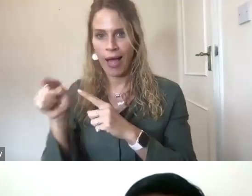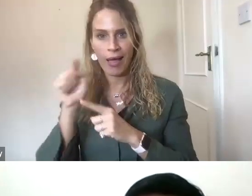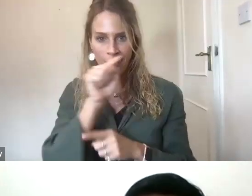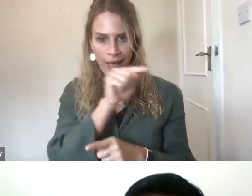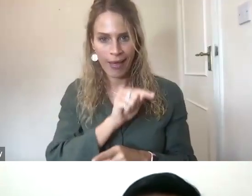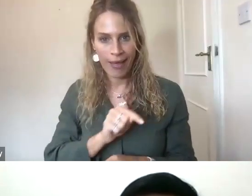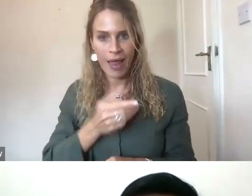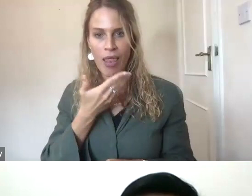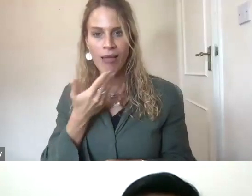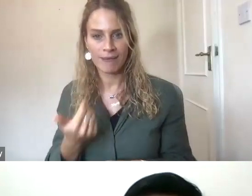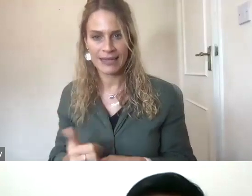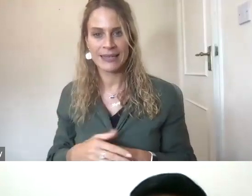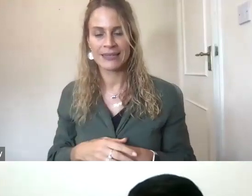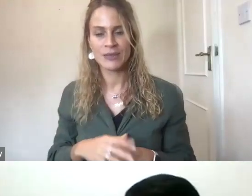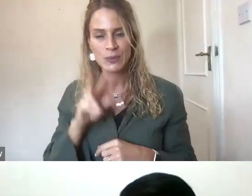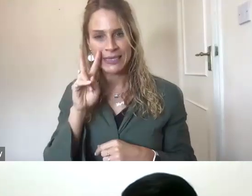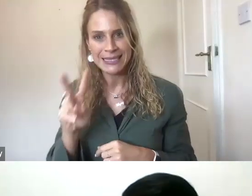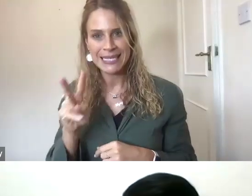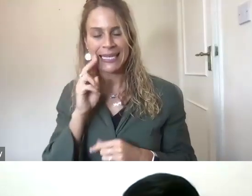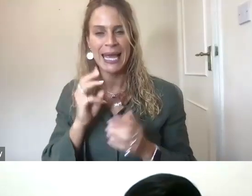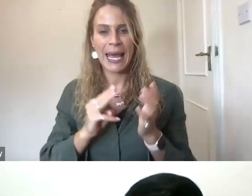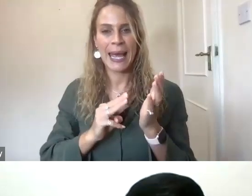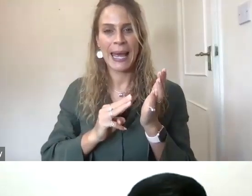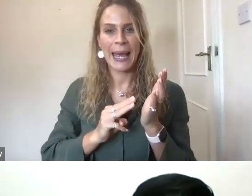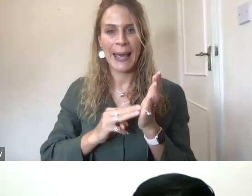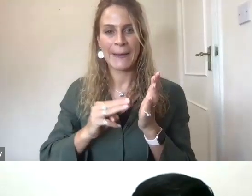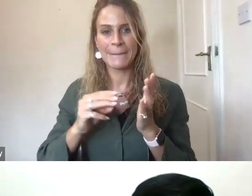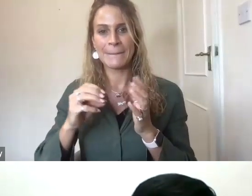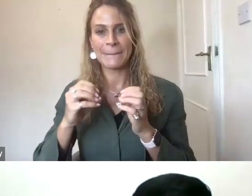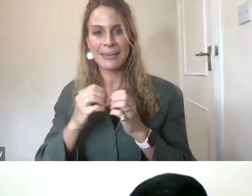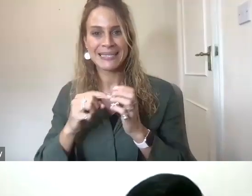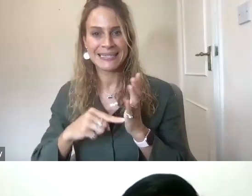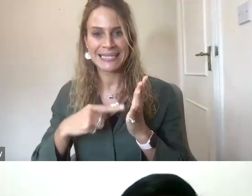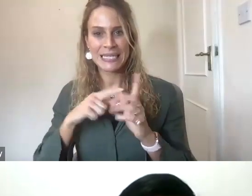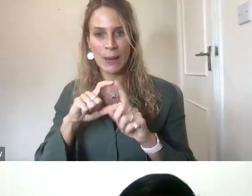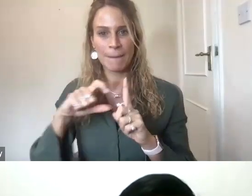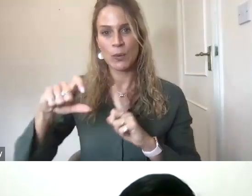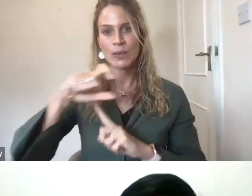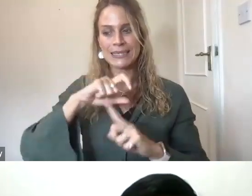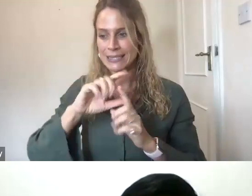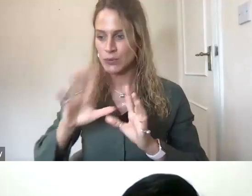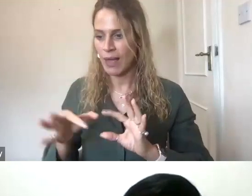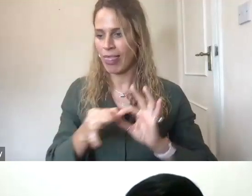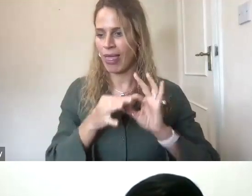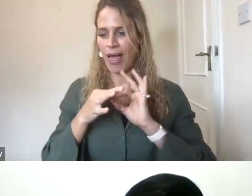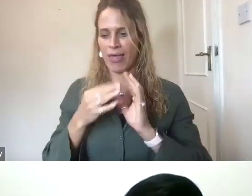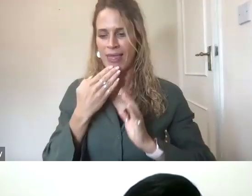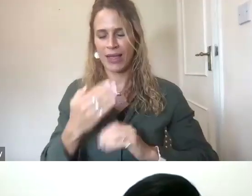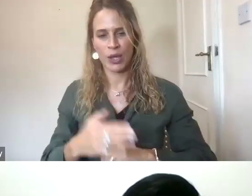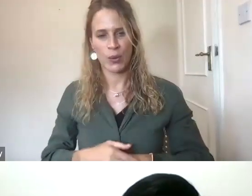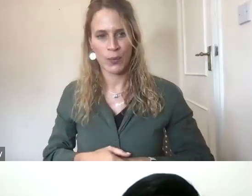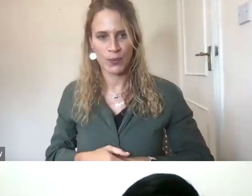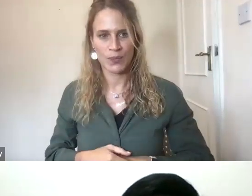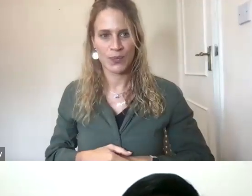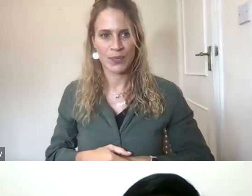to see the MPT kind of community come together in this way. And I'd also like